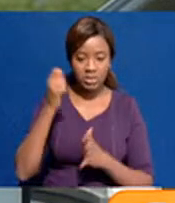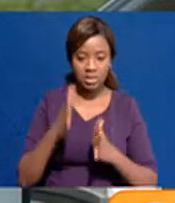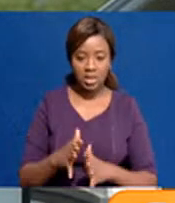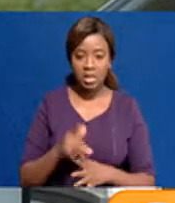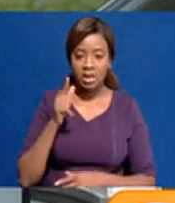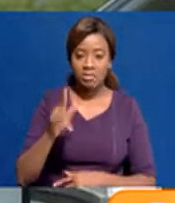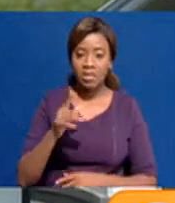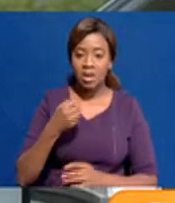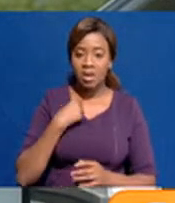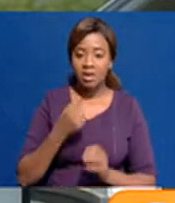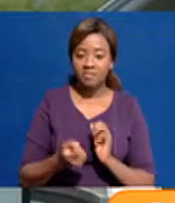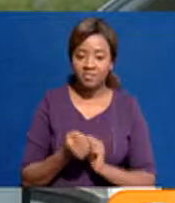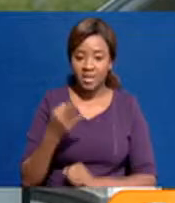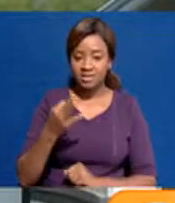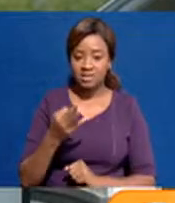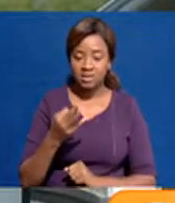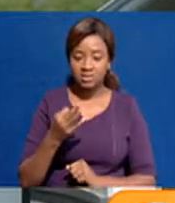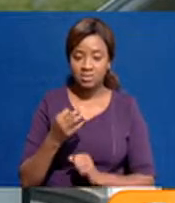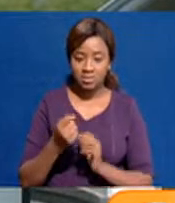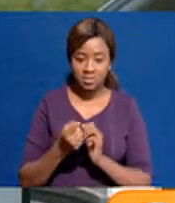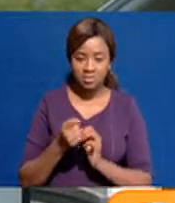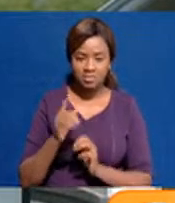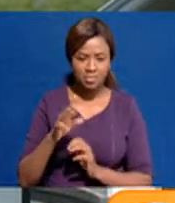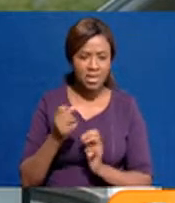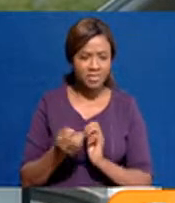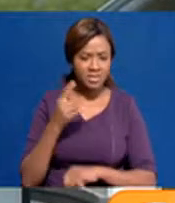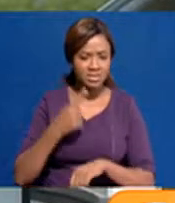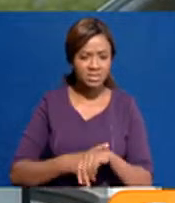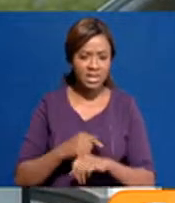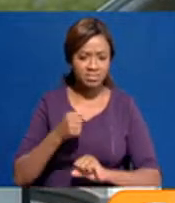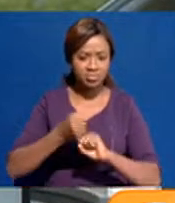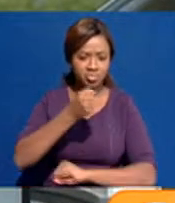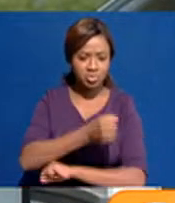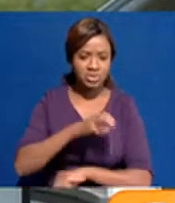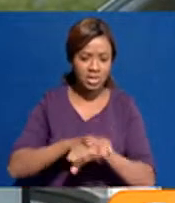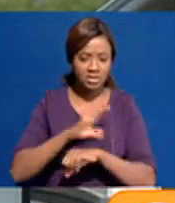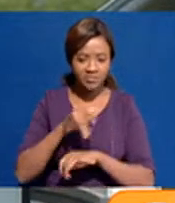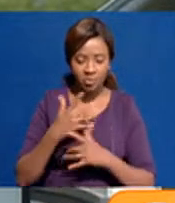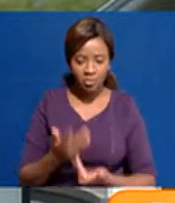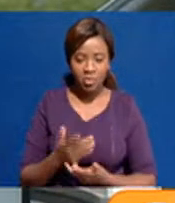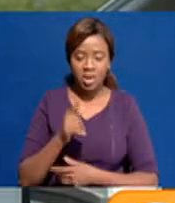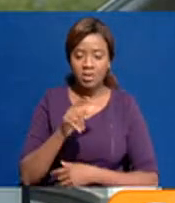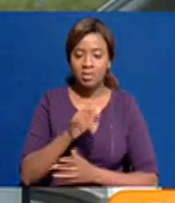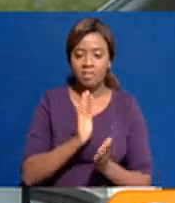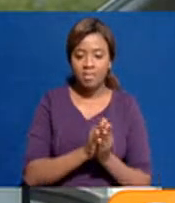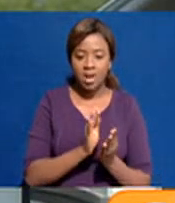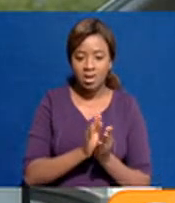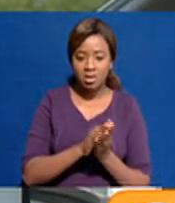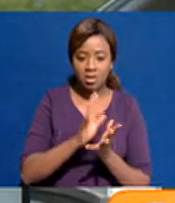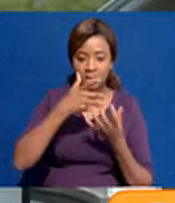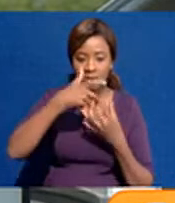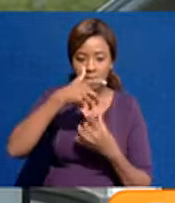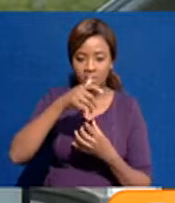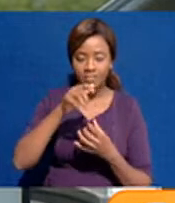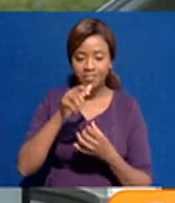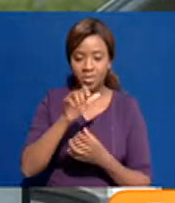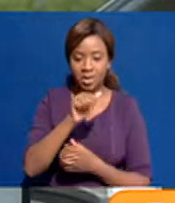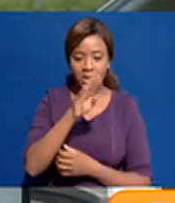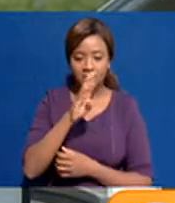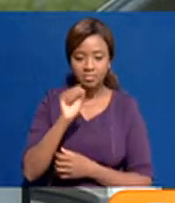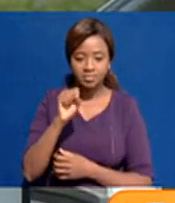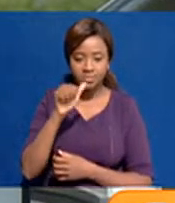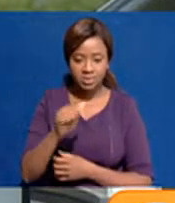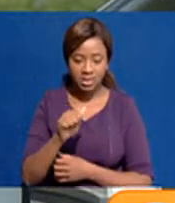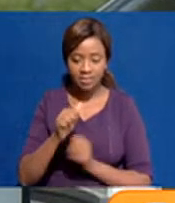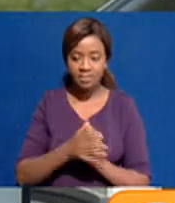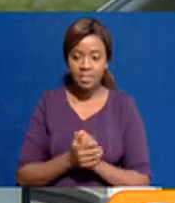13-time sponsorship for the event with a 70 million shillings injection. So the funds will go towards support of the event, which is set to take place